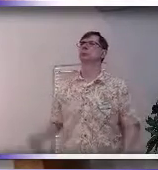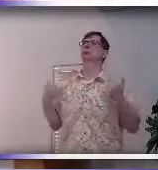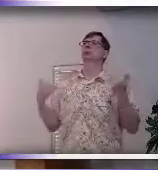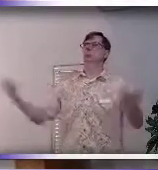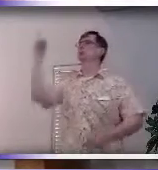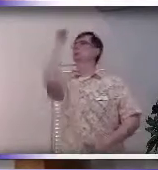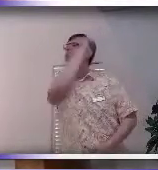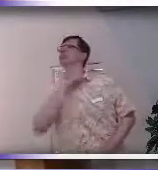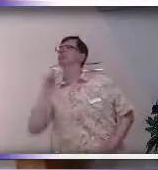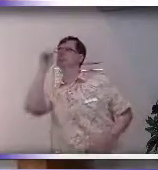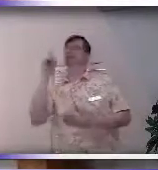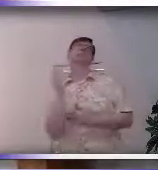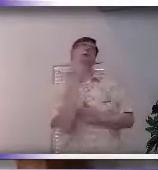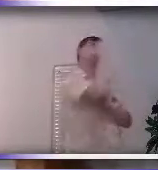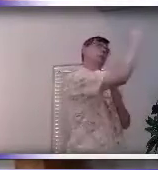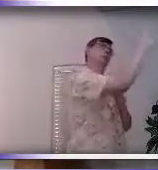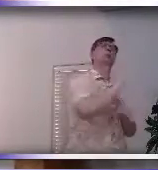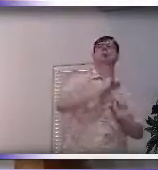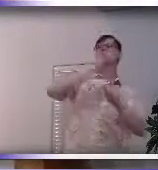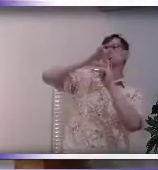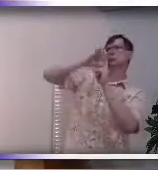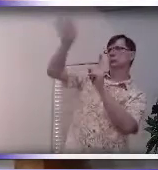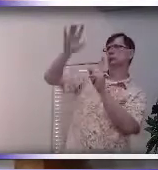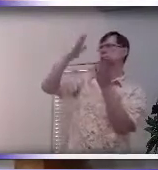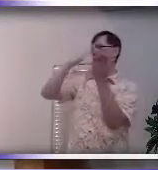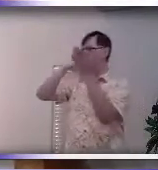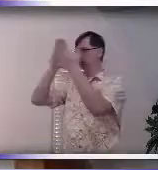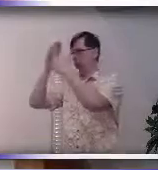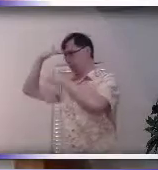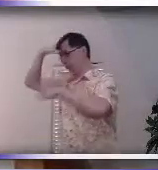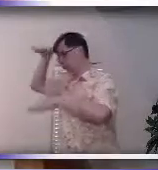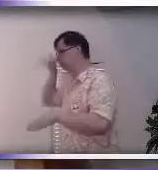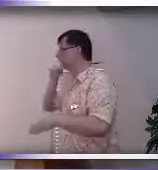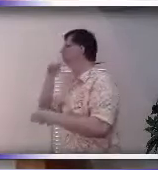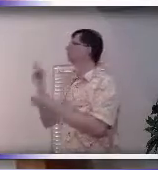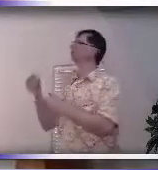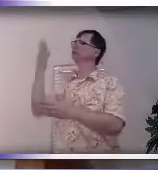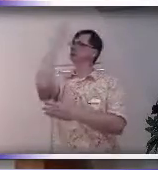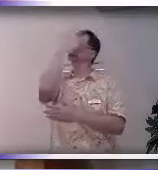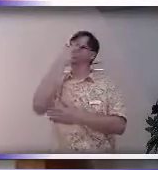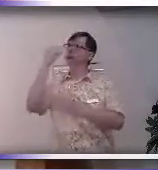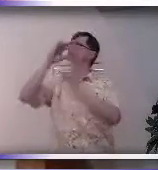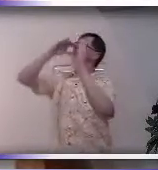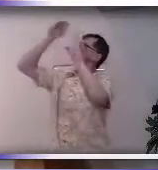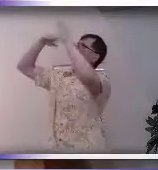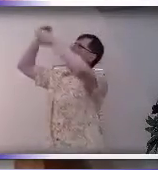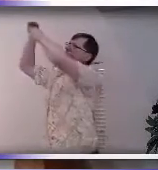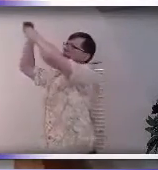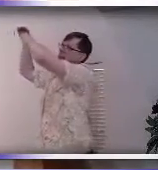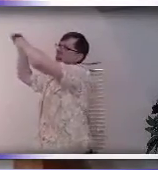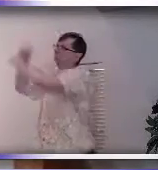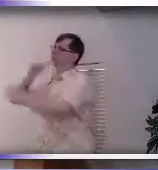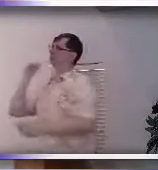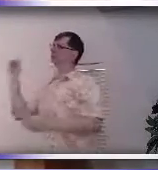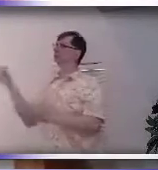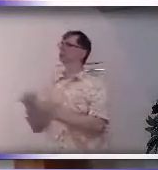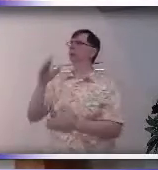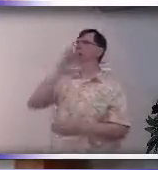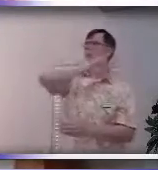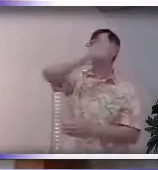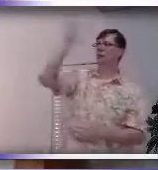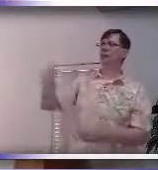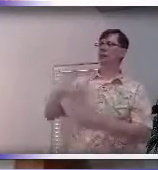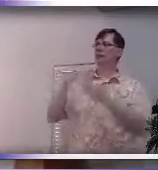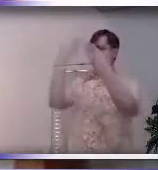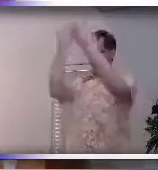face of God do I choose to see in the mirror today? Is it going to be hazy and cloudy? Is it going to be completely white